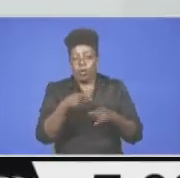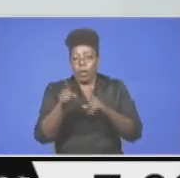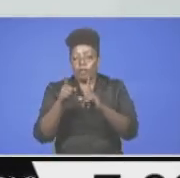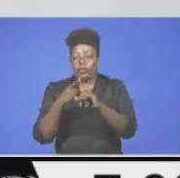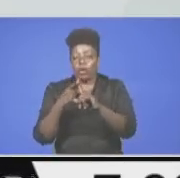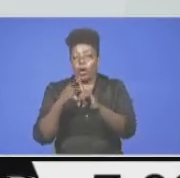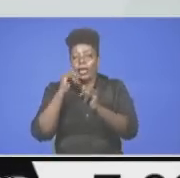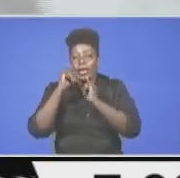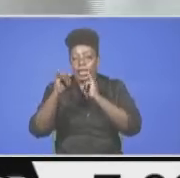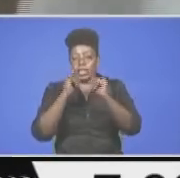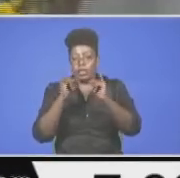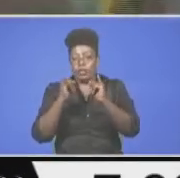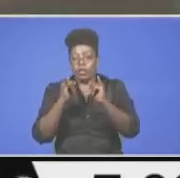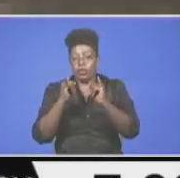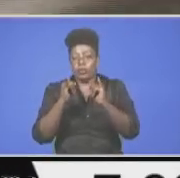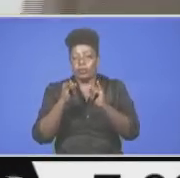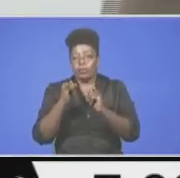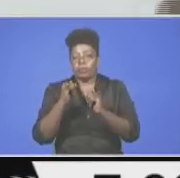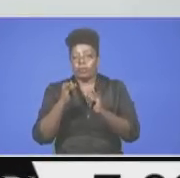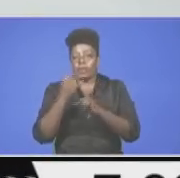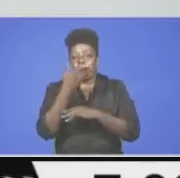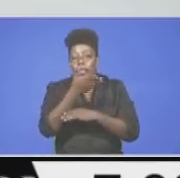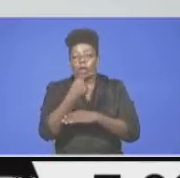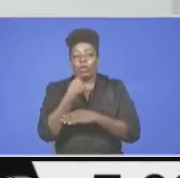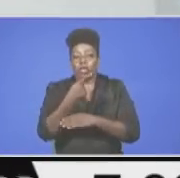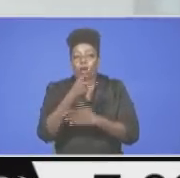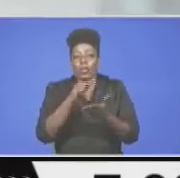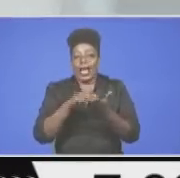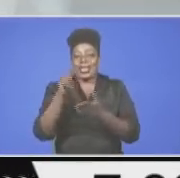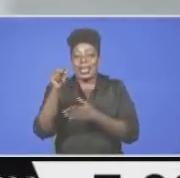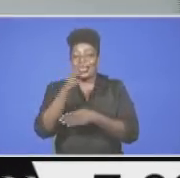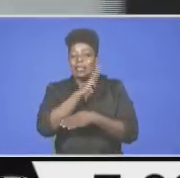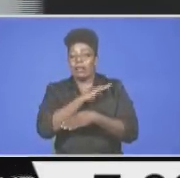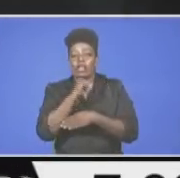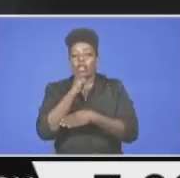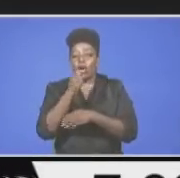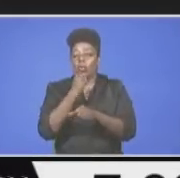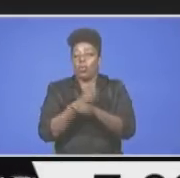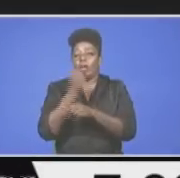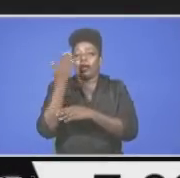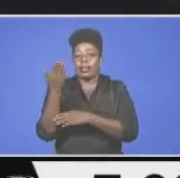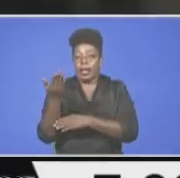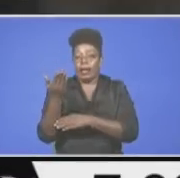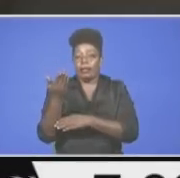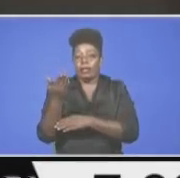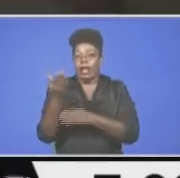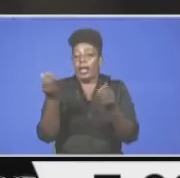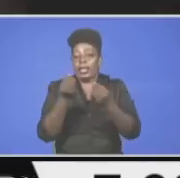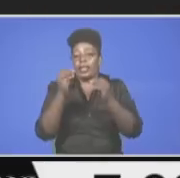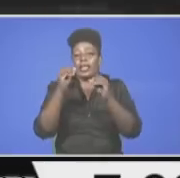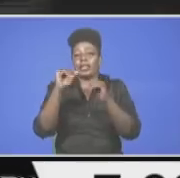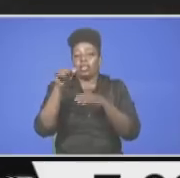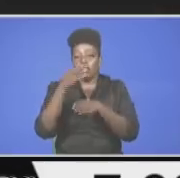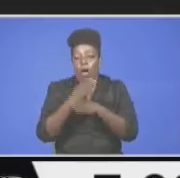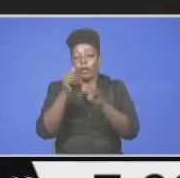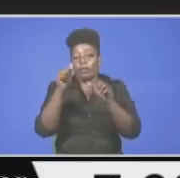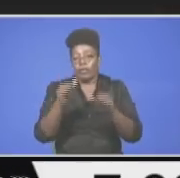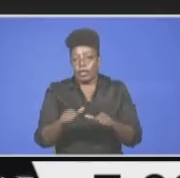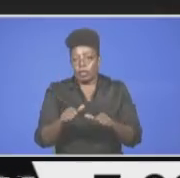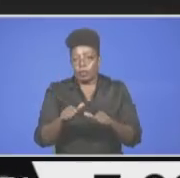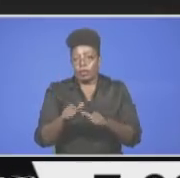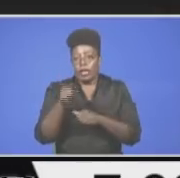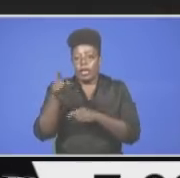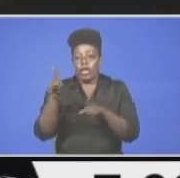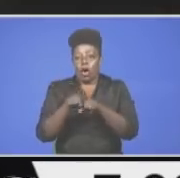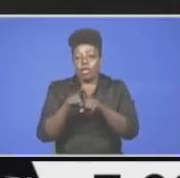interview, they were informed that Nathan Bain did not work there and the promised jobs were not available. In court, Bain, also known as Jason